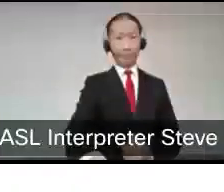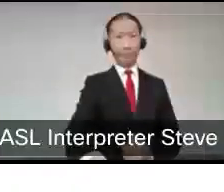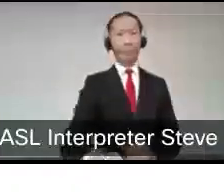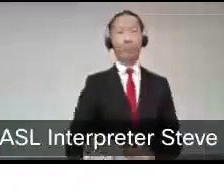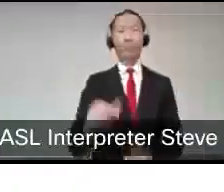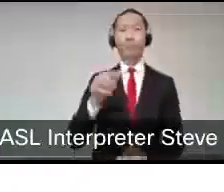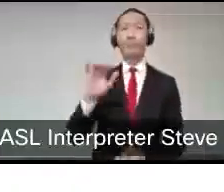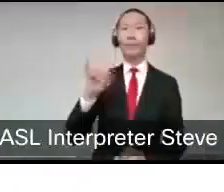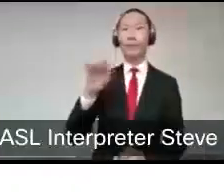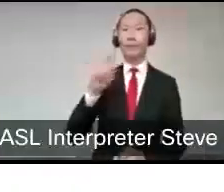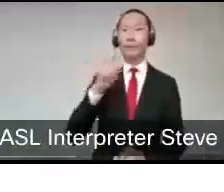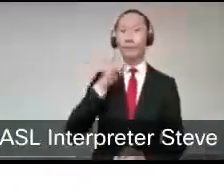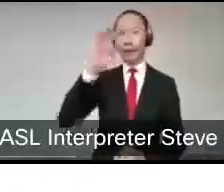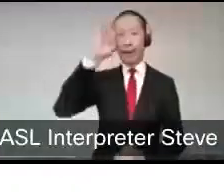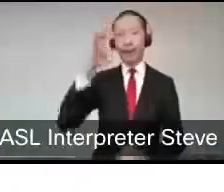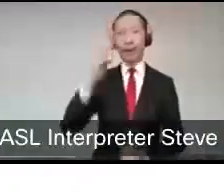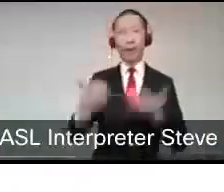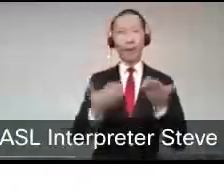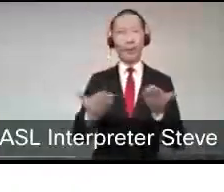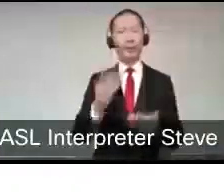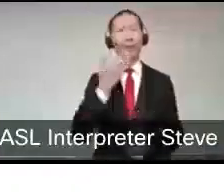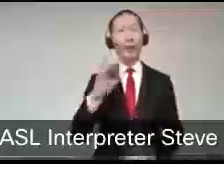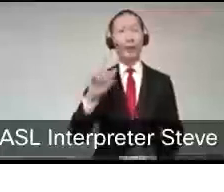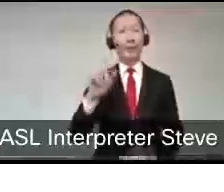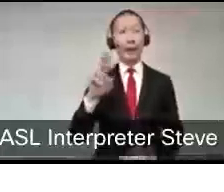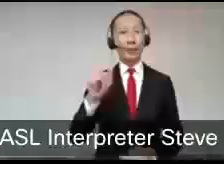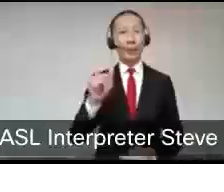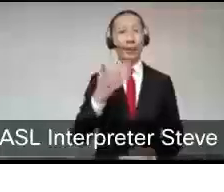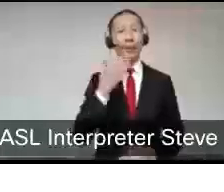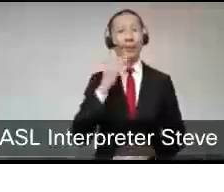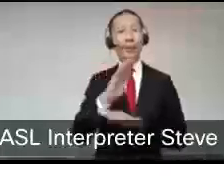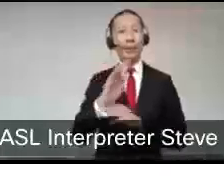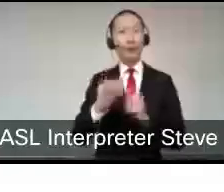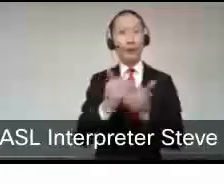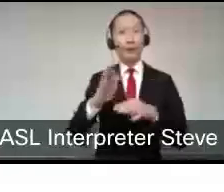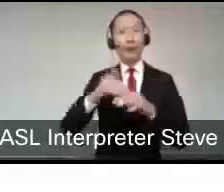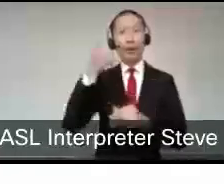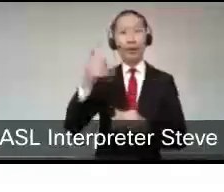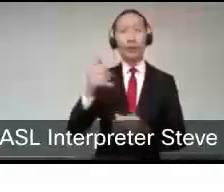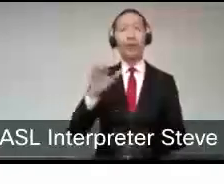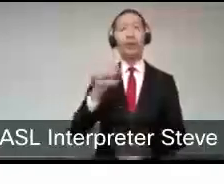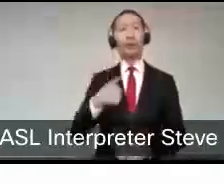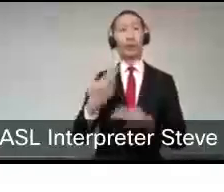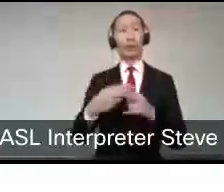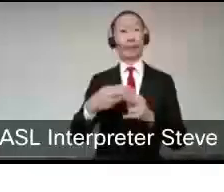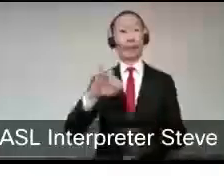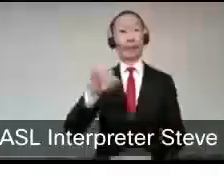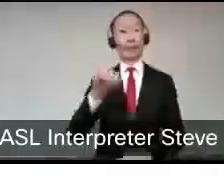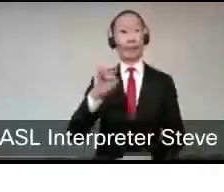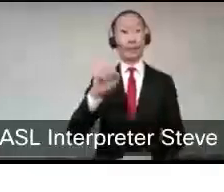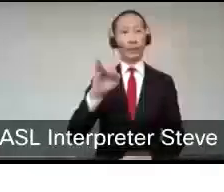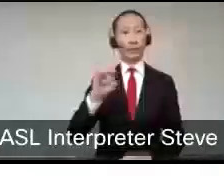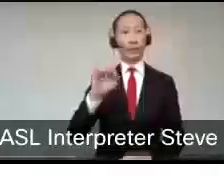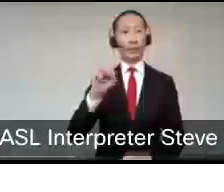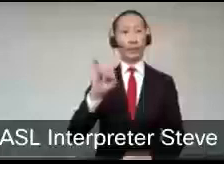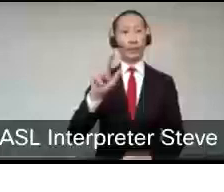There, everyone, and thank you, Andrea. Good afternoon to everyone on the call. As Andrea said, my name is Jessie Sylvant, and I am a